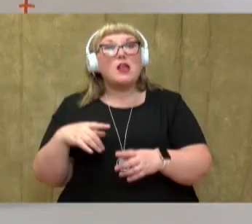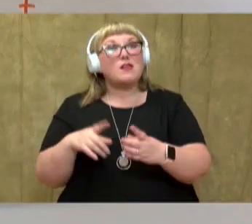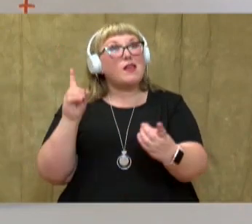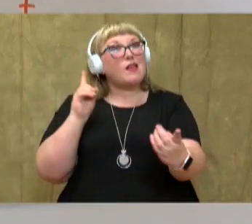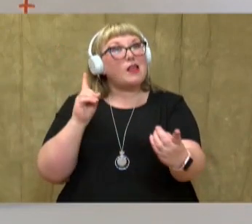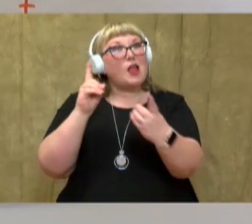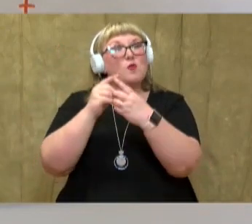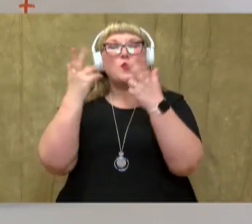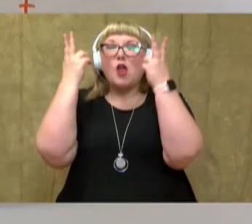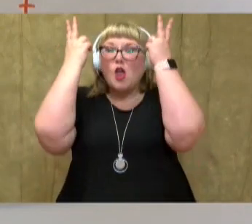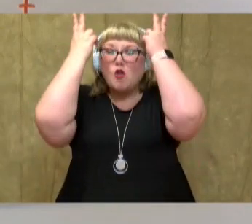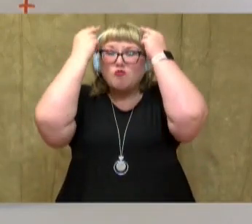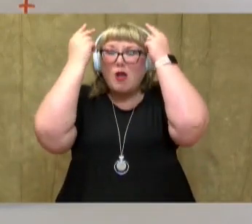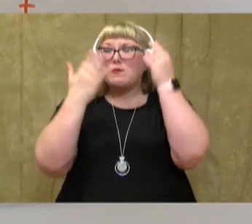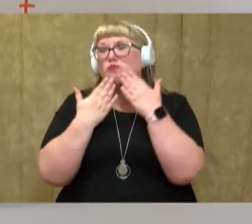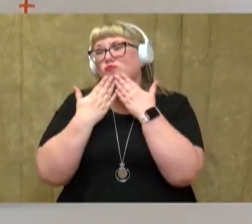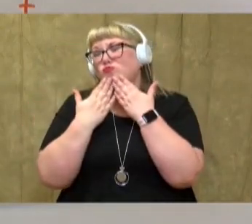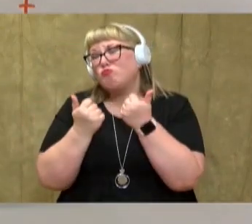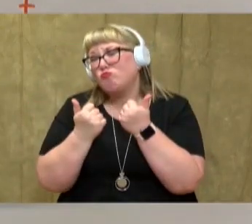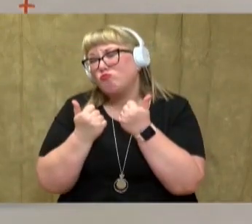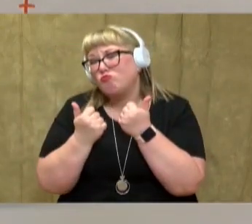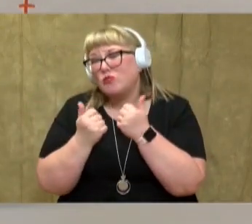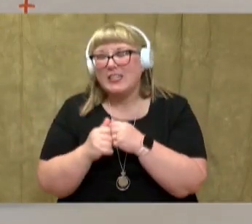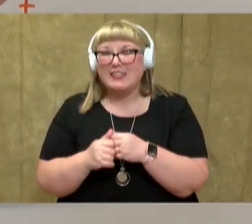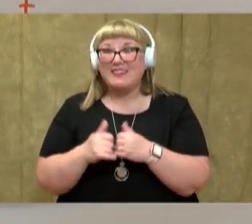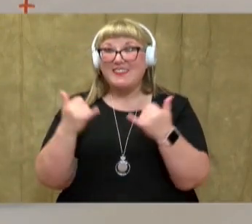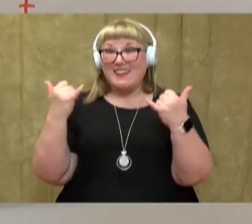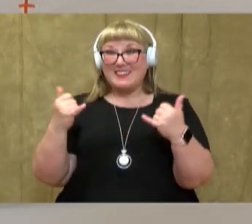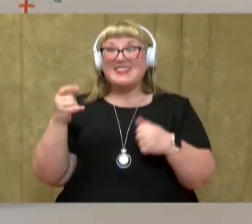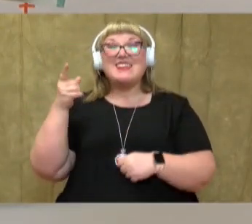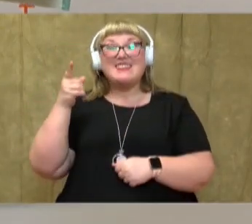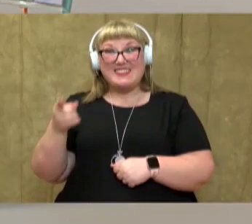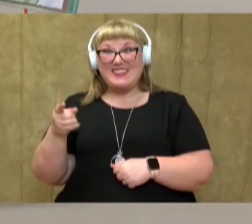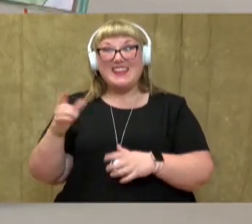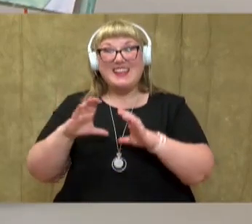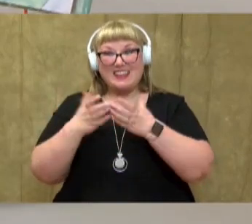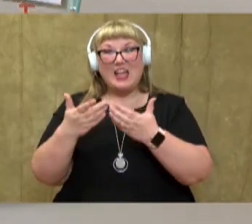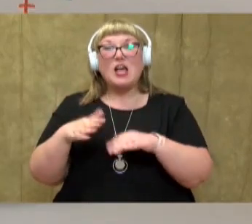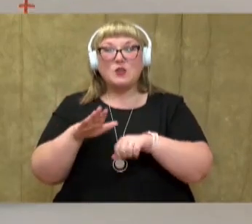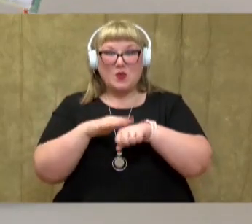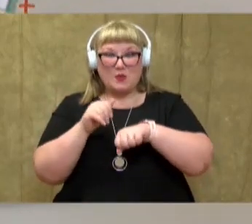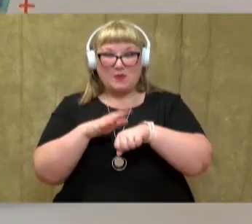rabbit sweet as honey. Now he's our classroom pet.